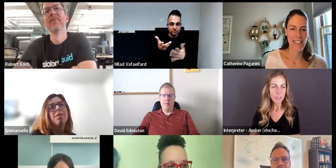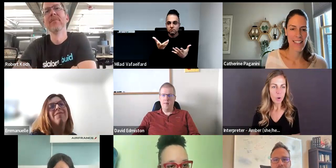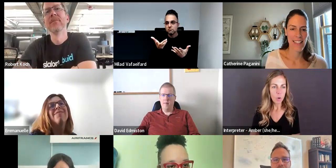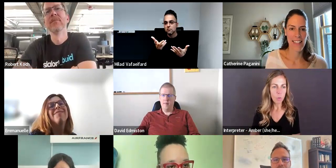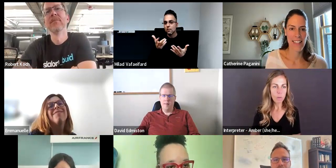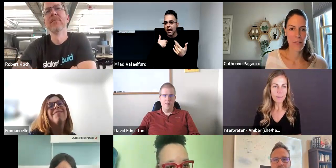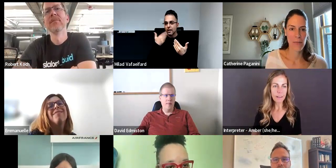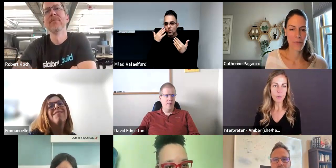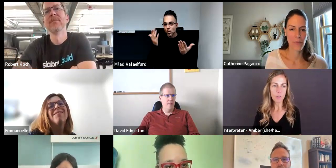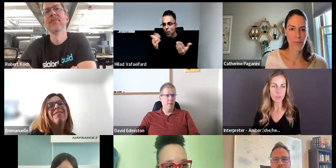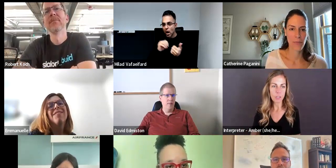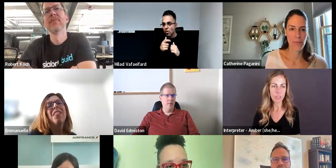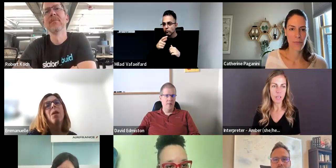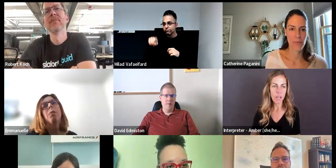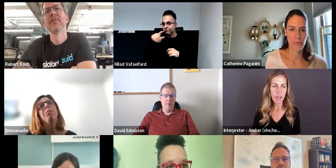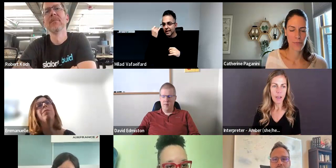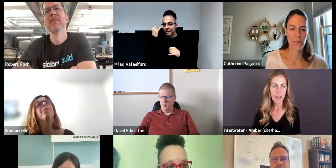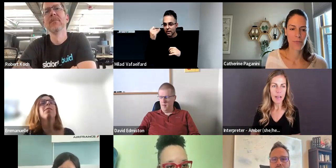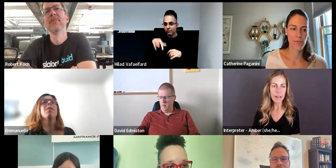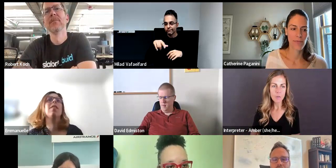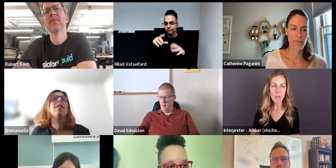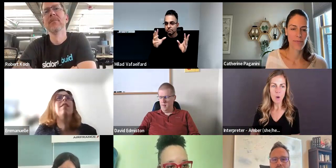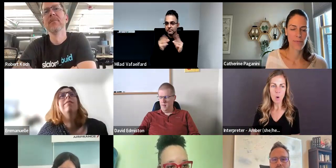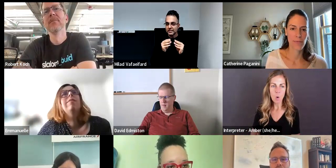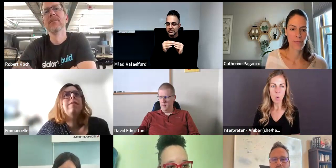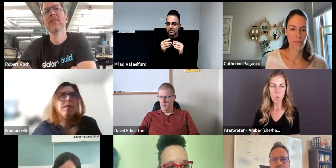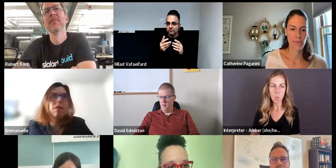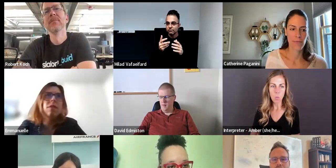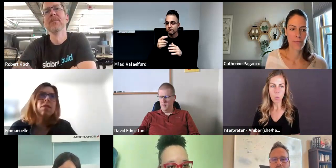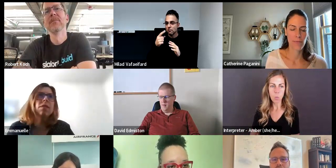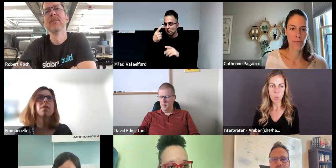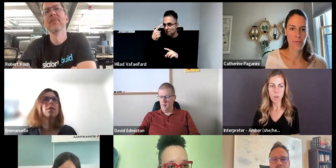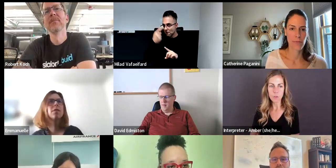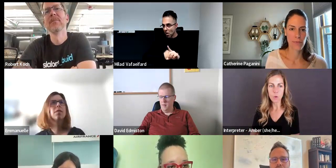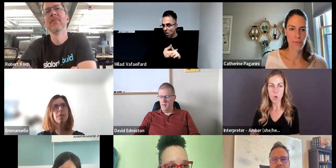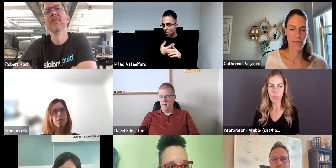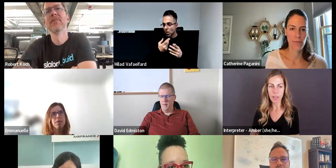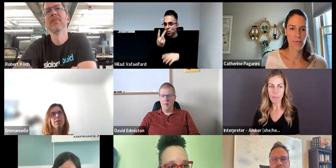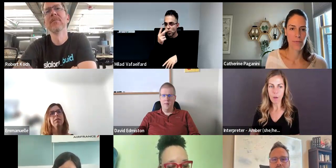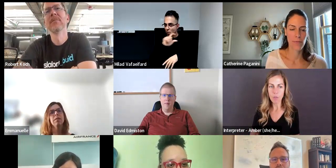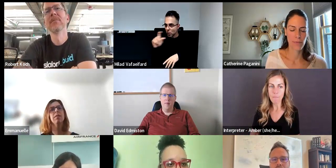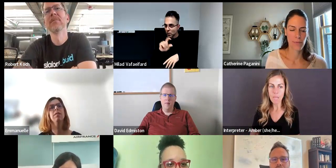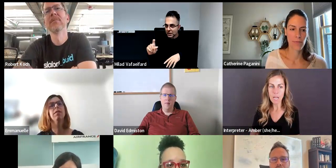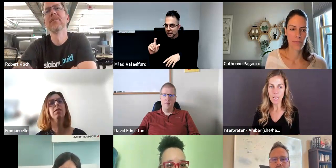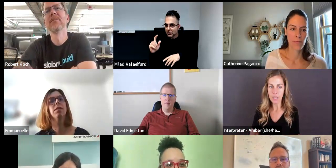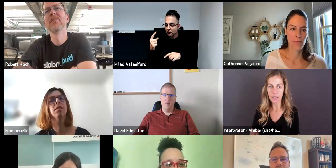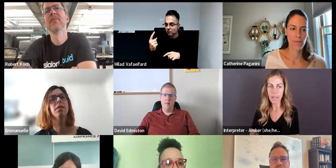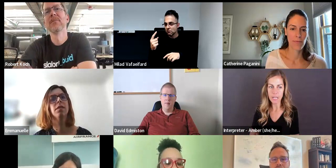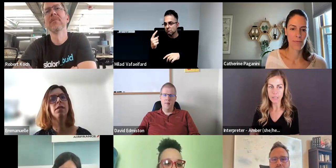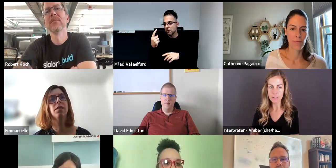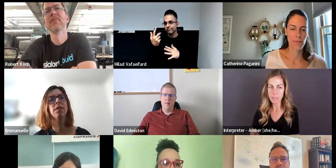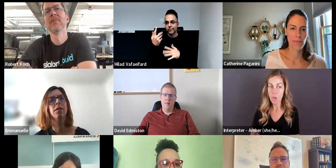Okay, so second question. I don't know what you all think about the